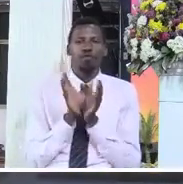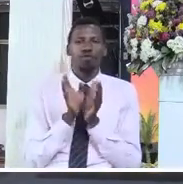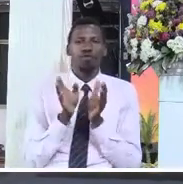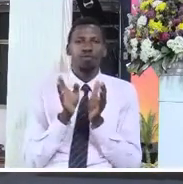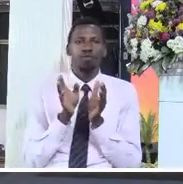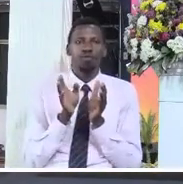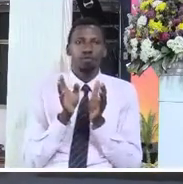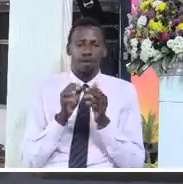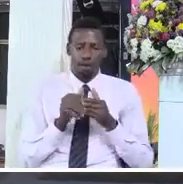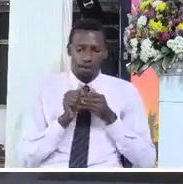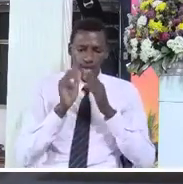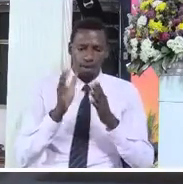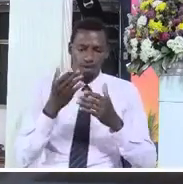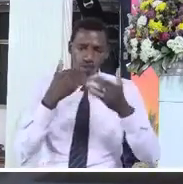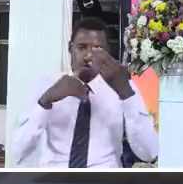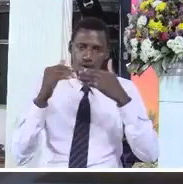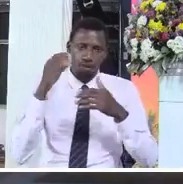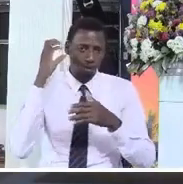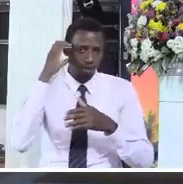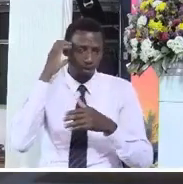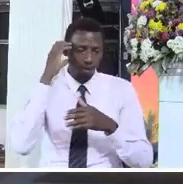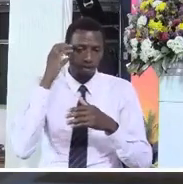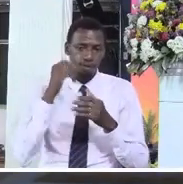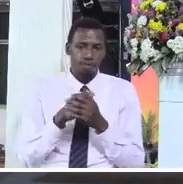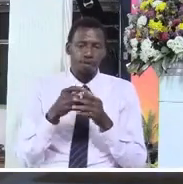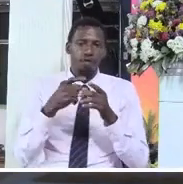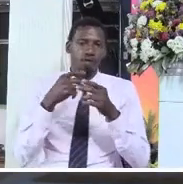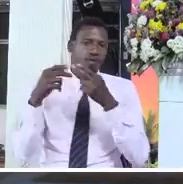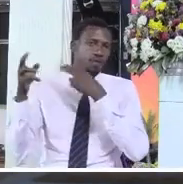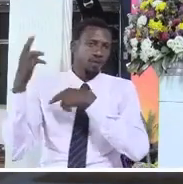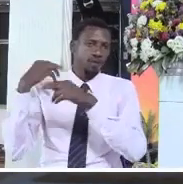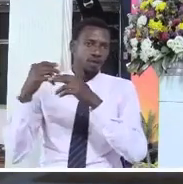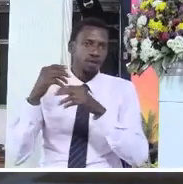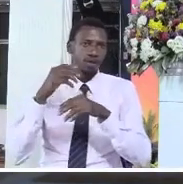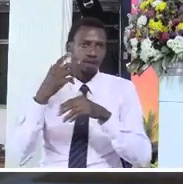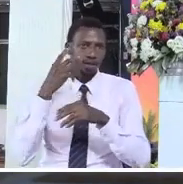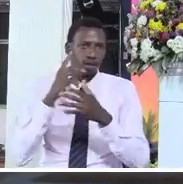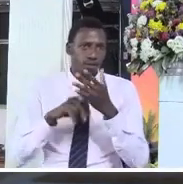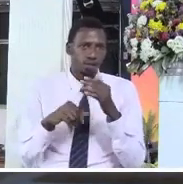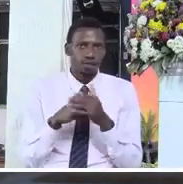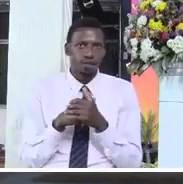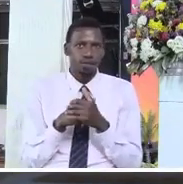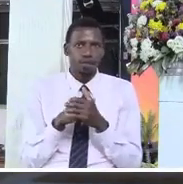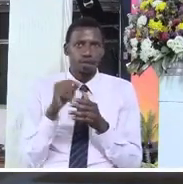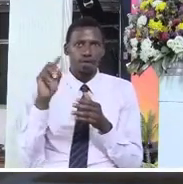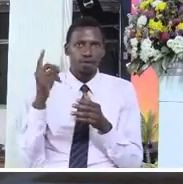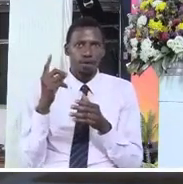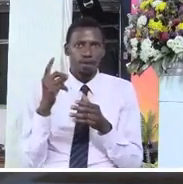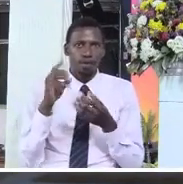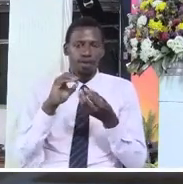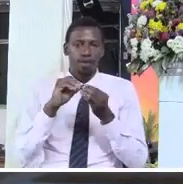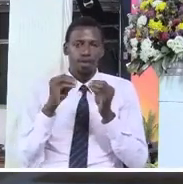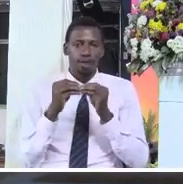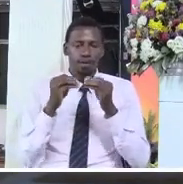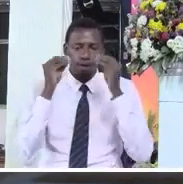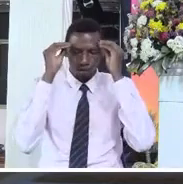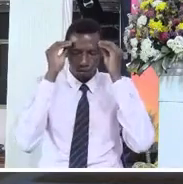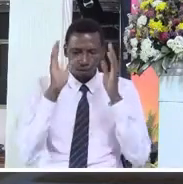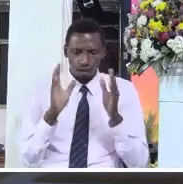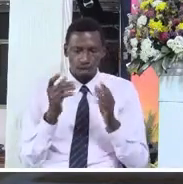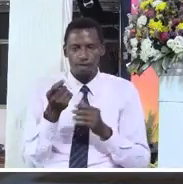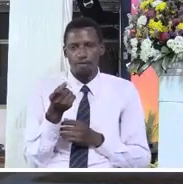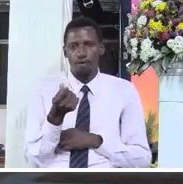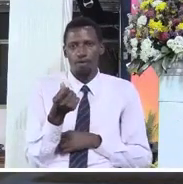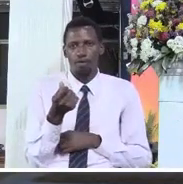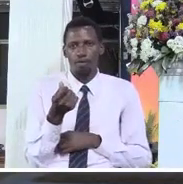from history we find out that, first of all, the number of students were few. Adventist